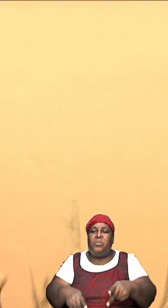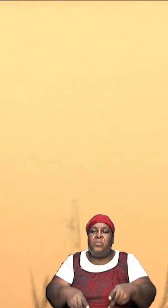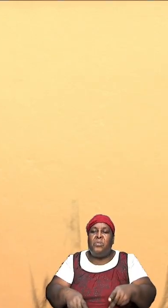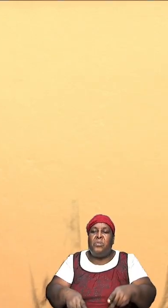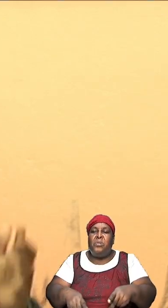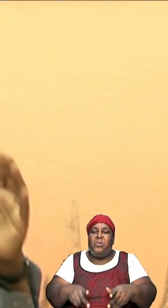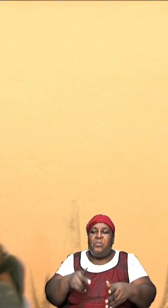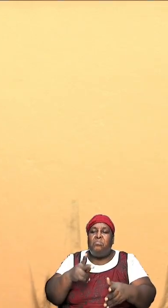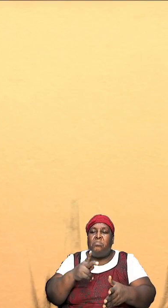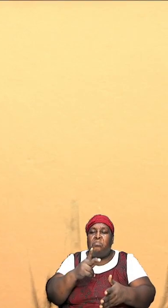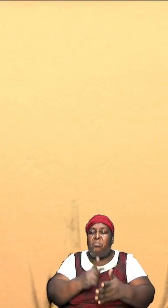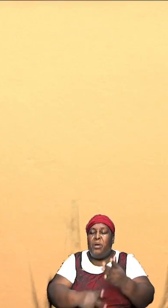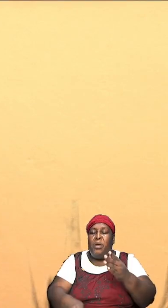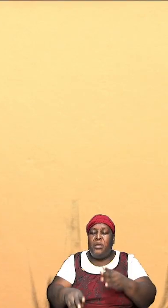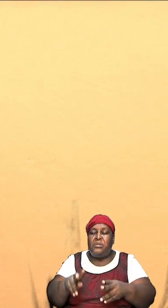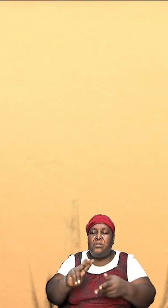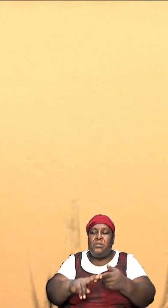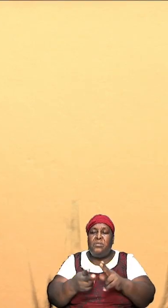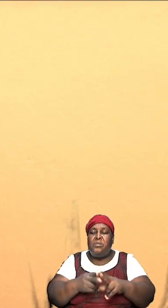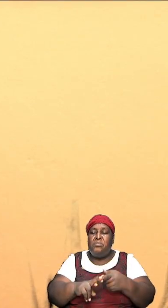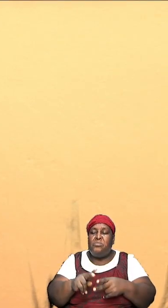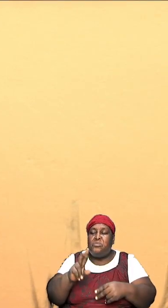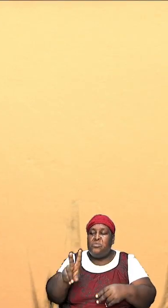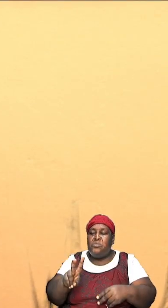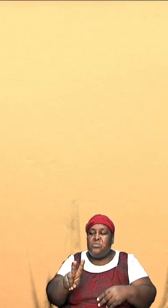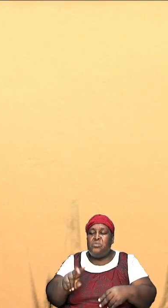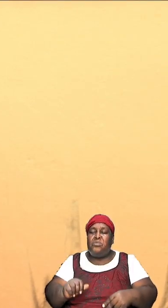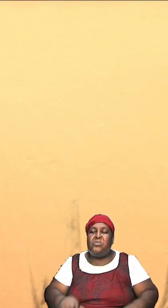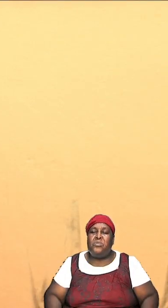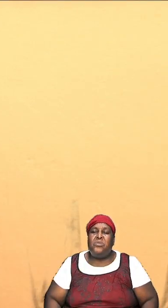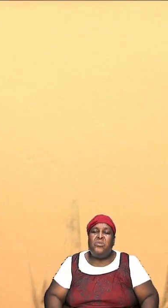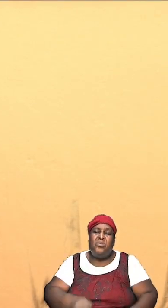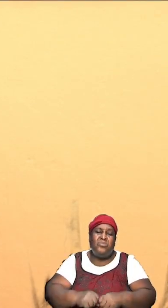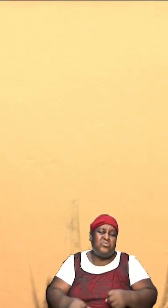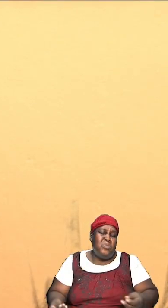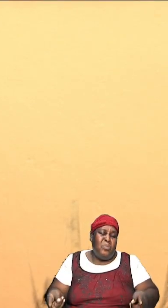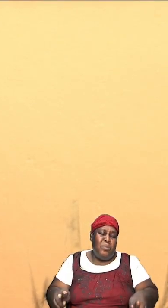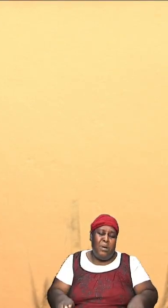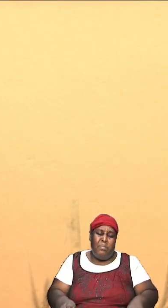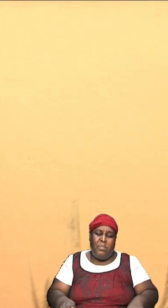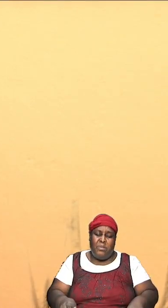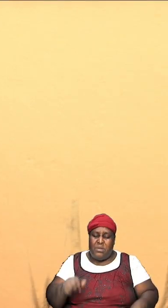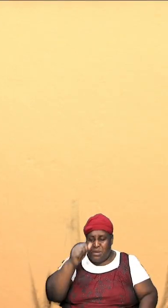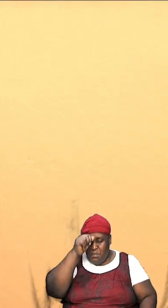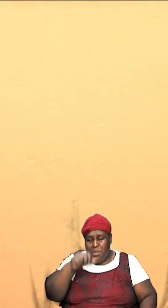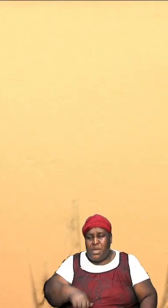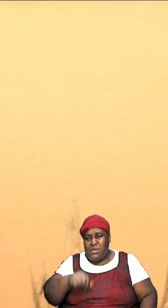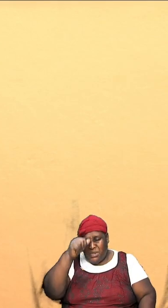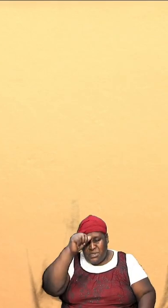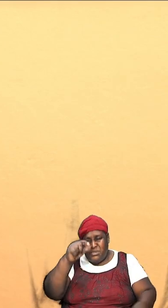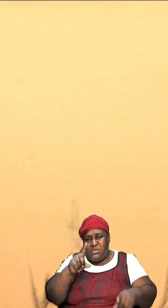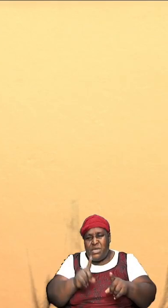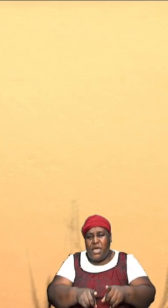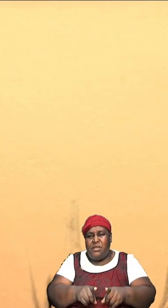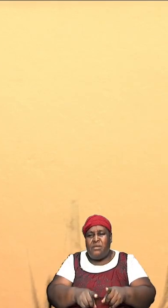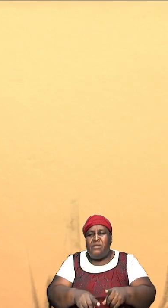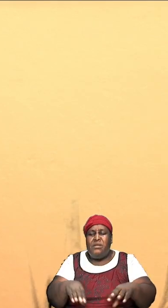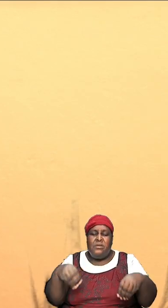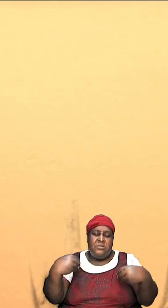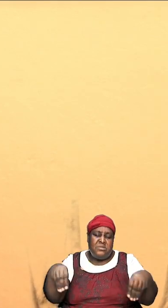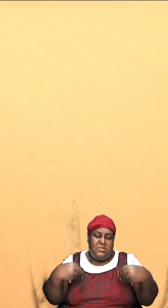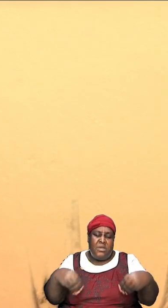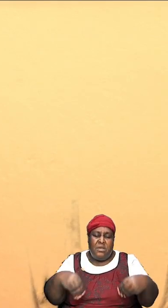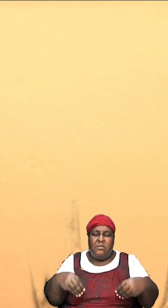number two, he would never pass any part. It so happened that the man decided that he was going to sell that